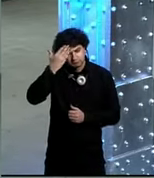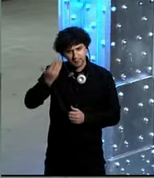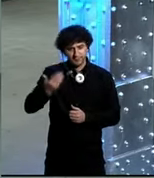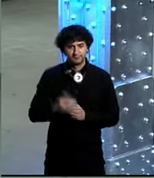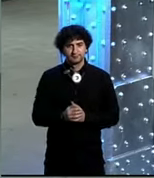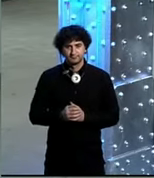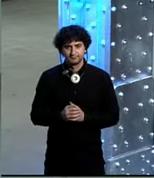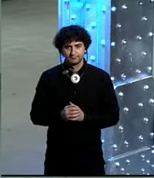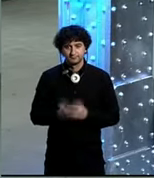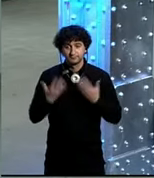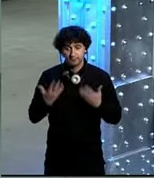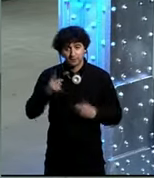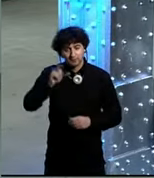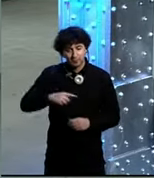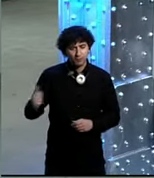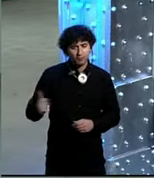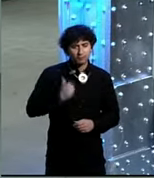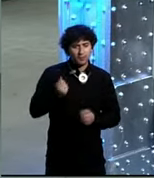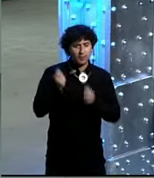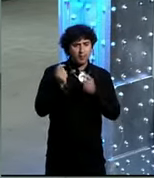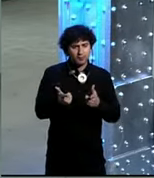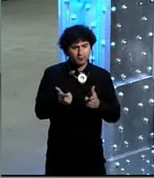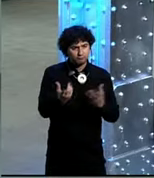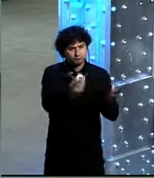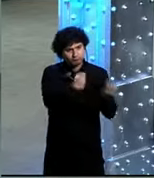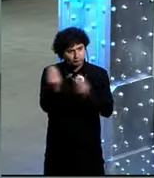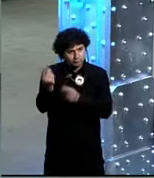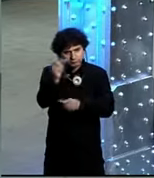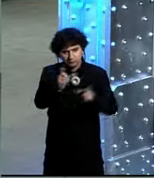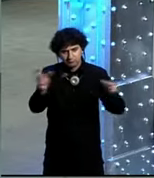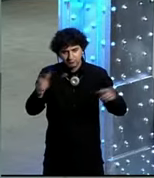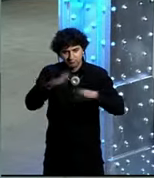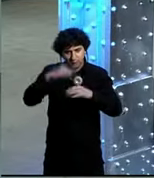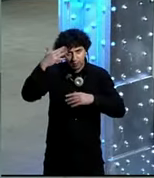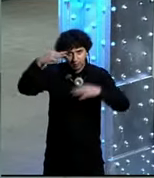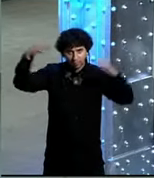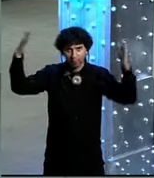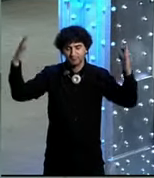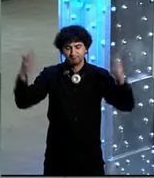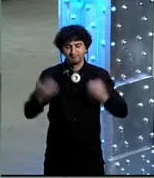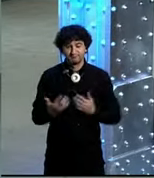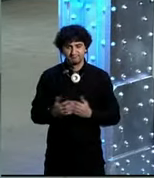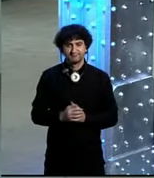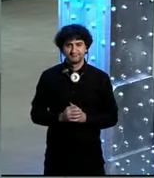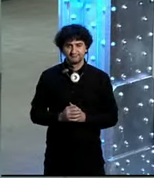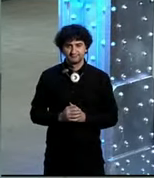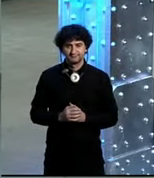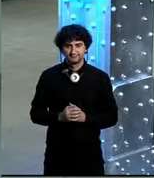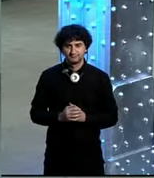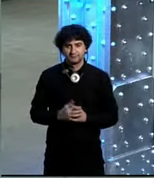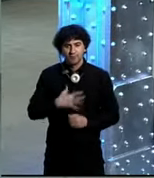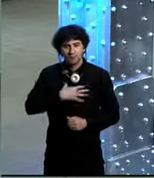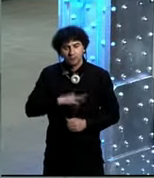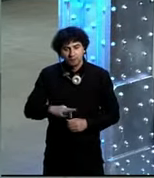chance of getting a little bit lost. As Christy also mentioned, the joy of seeing all the possibilities that